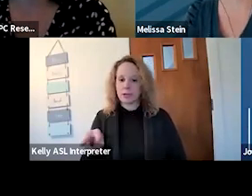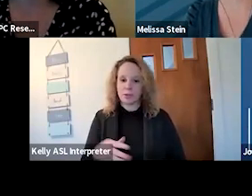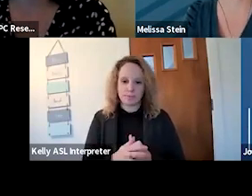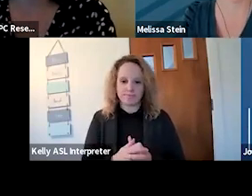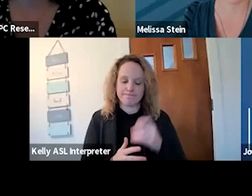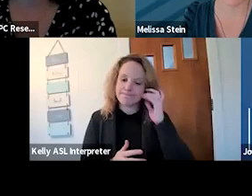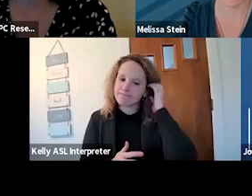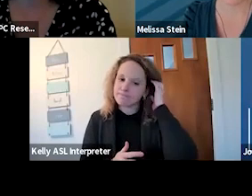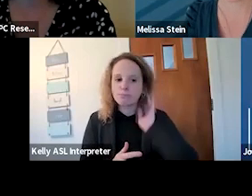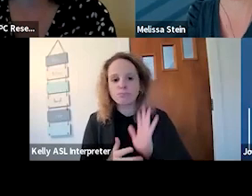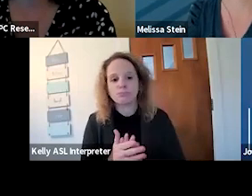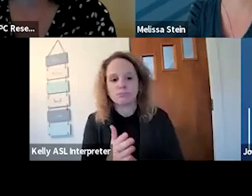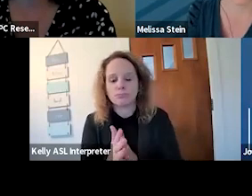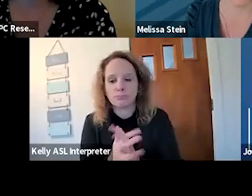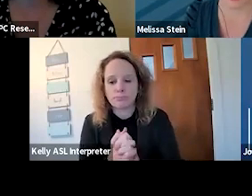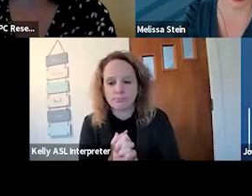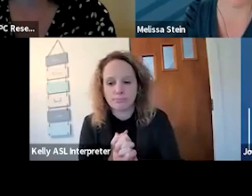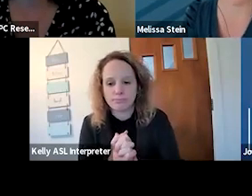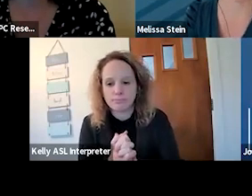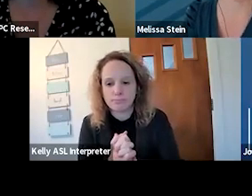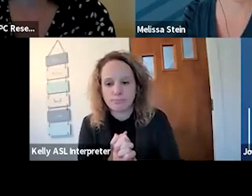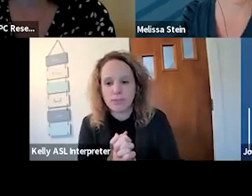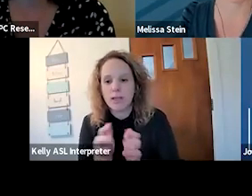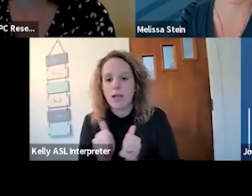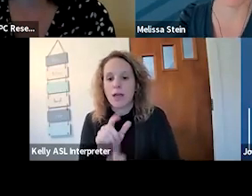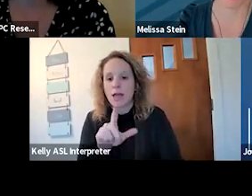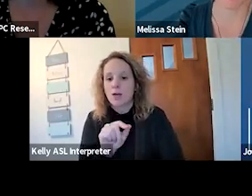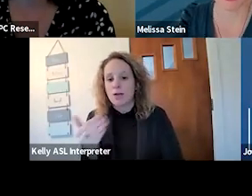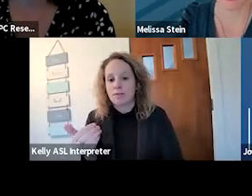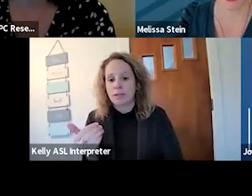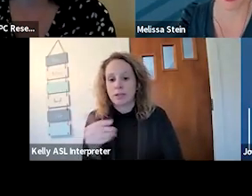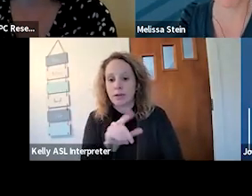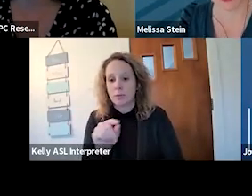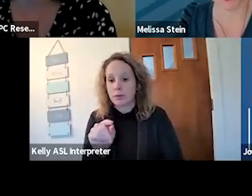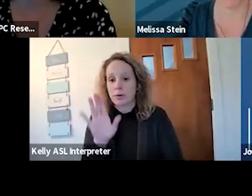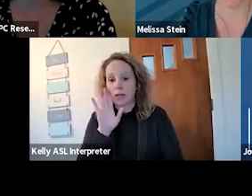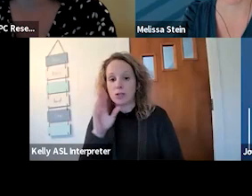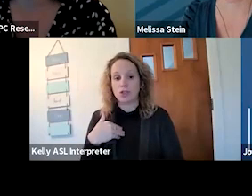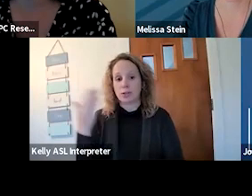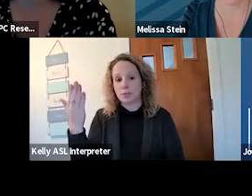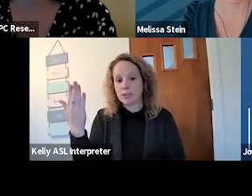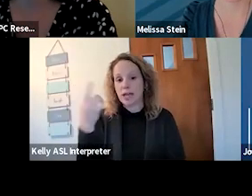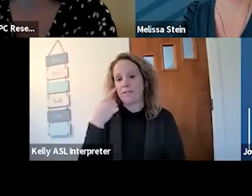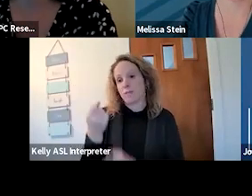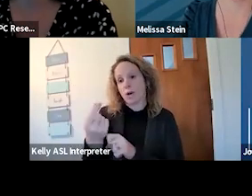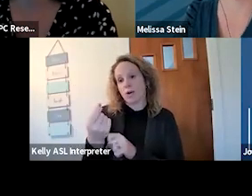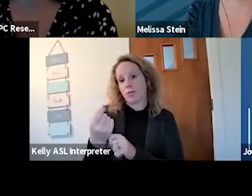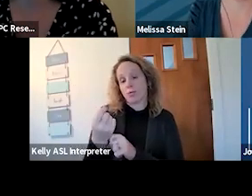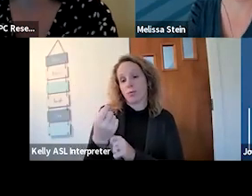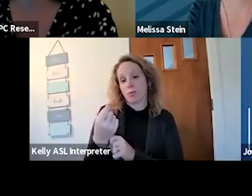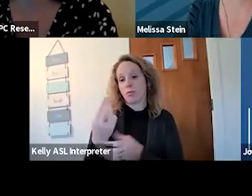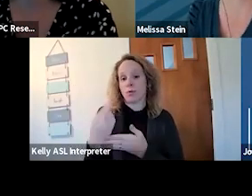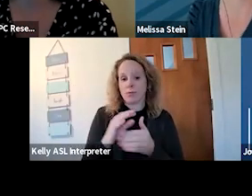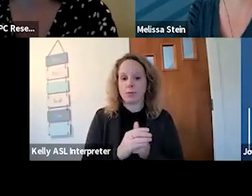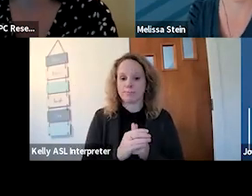View from the Bench lecture in 2015 and 2020, and was on a work group tasked with developing